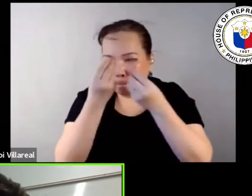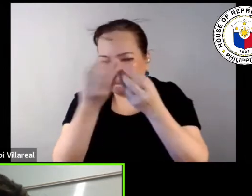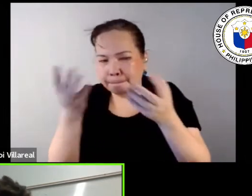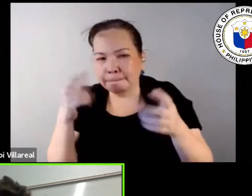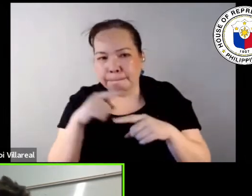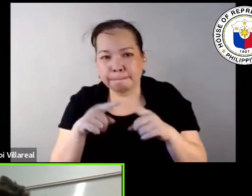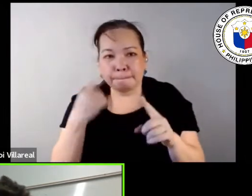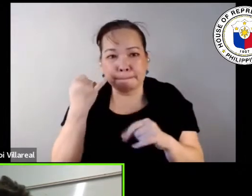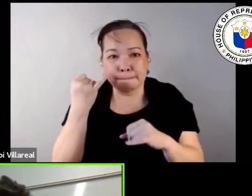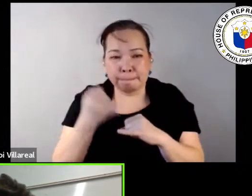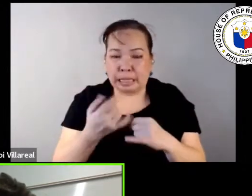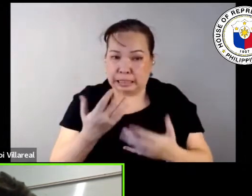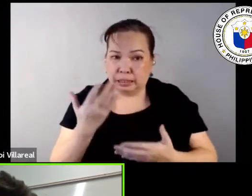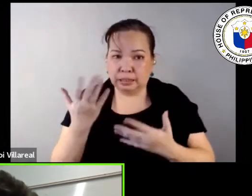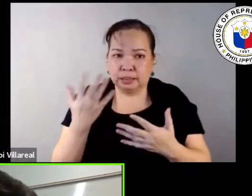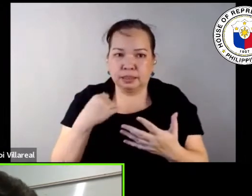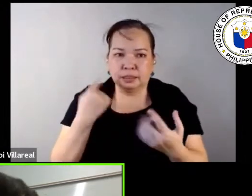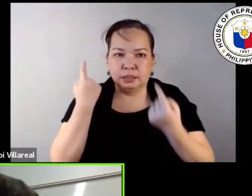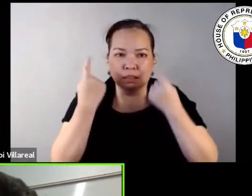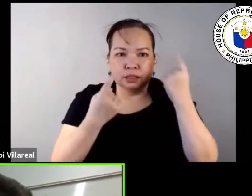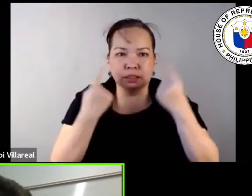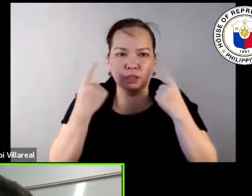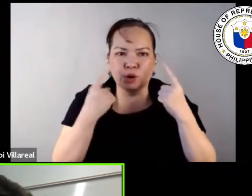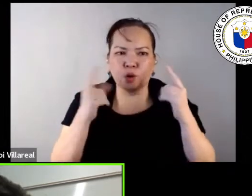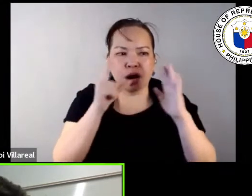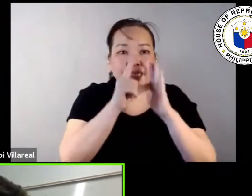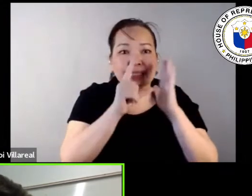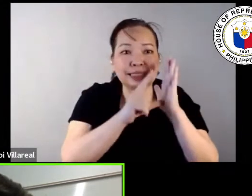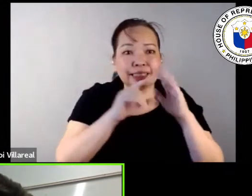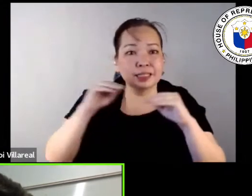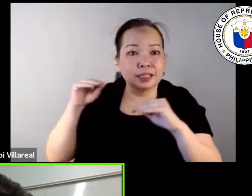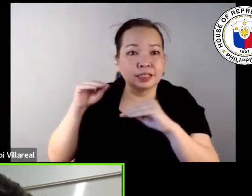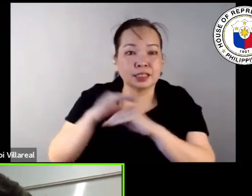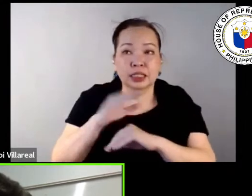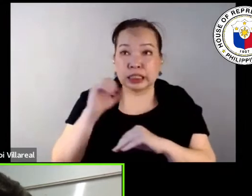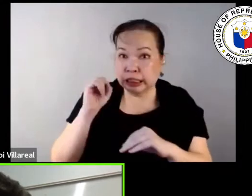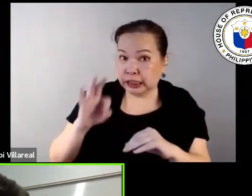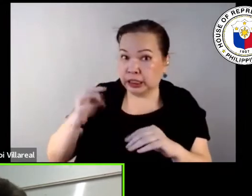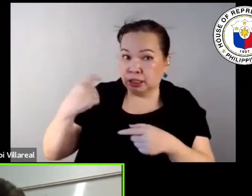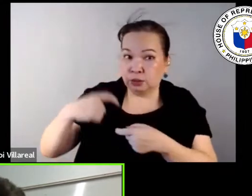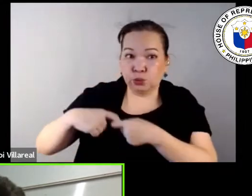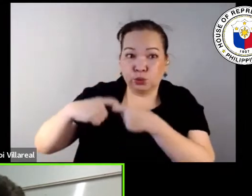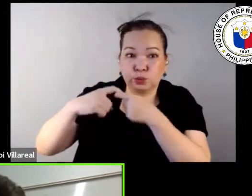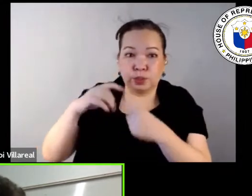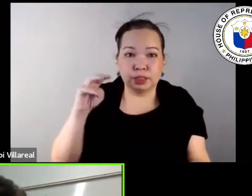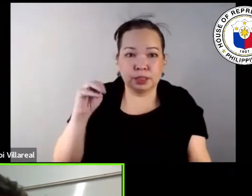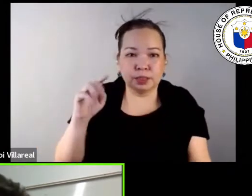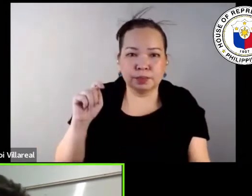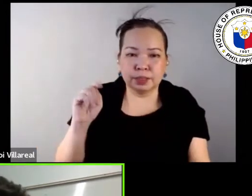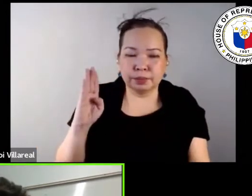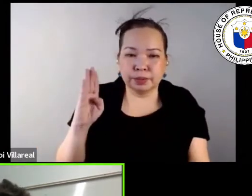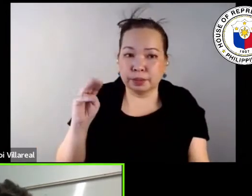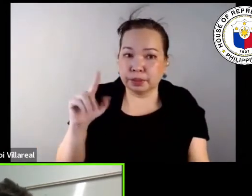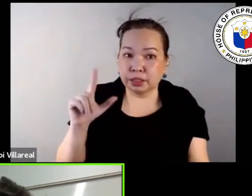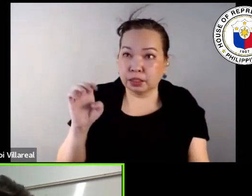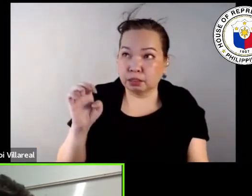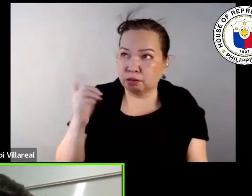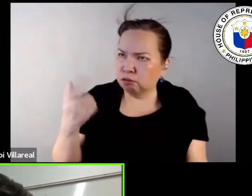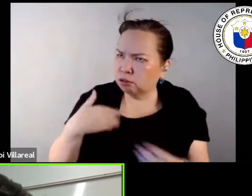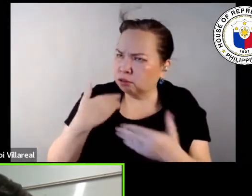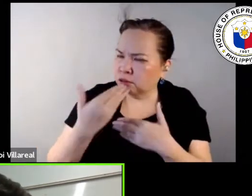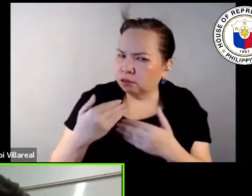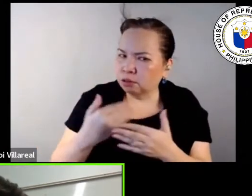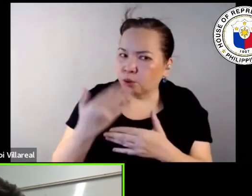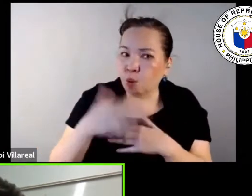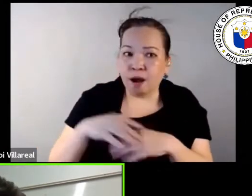consider the wider legal implications to suspending mother tongue-based multilingual education, because the